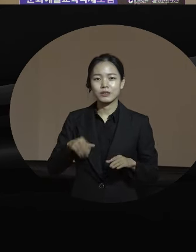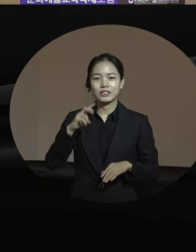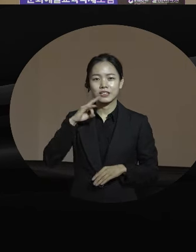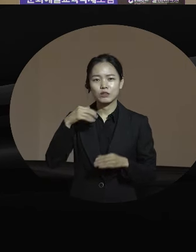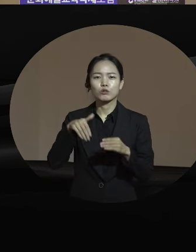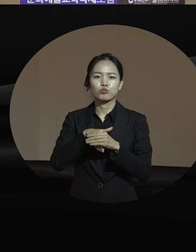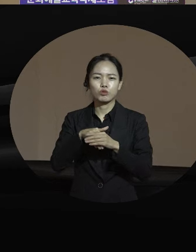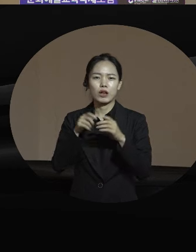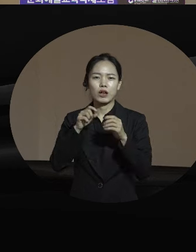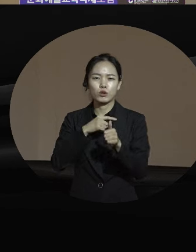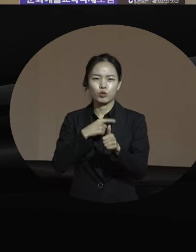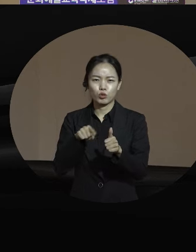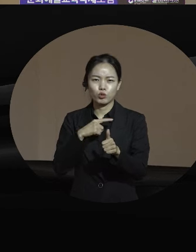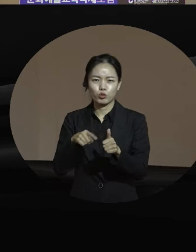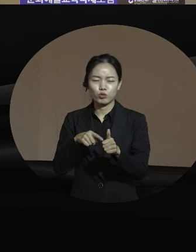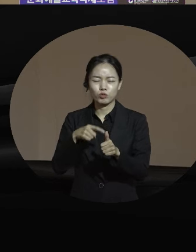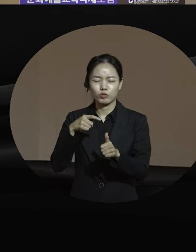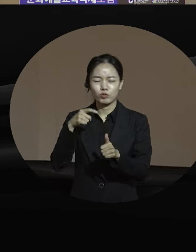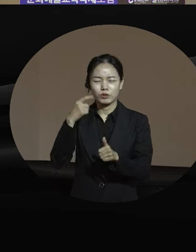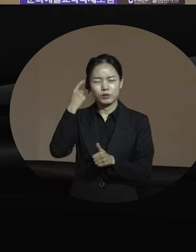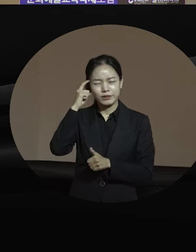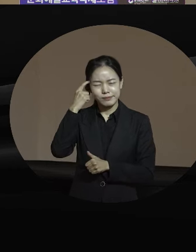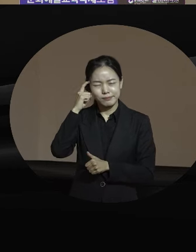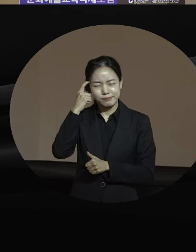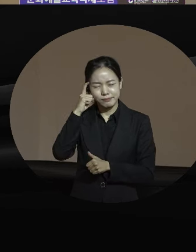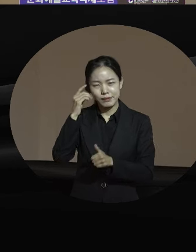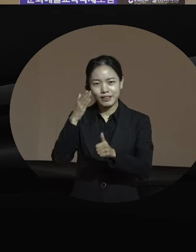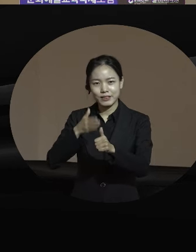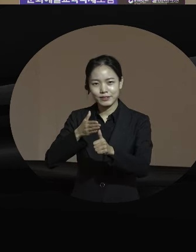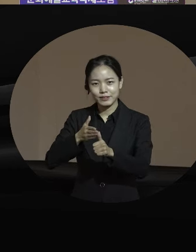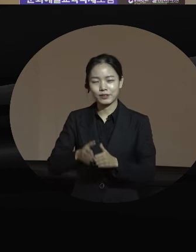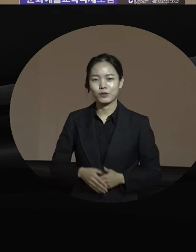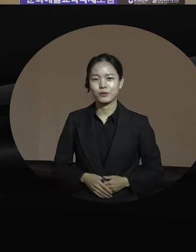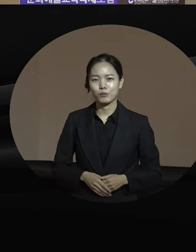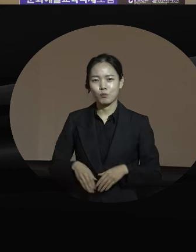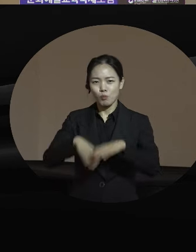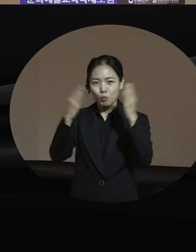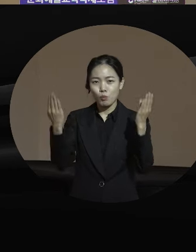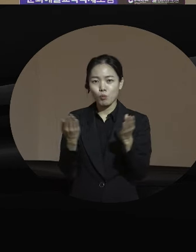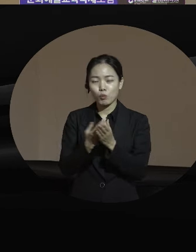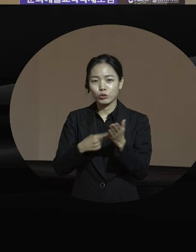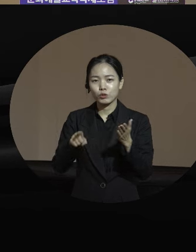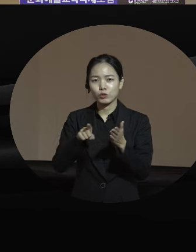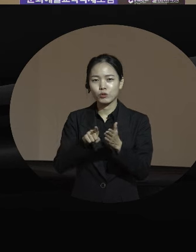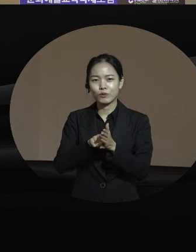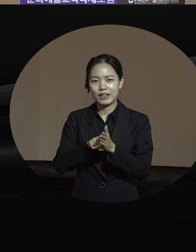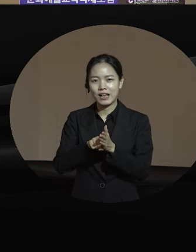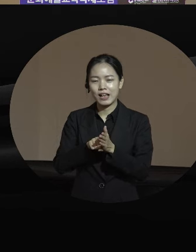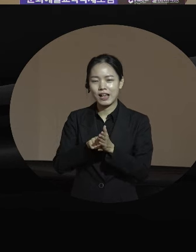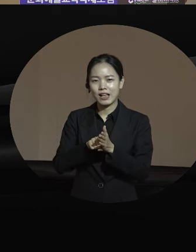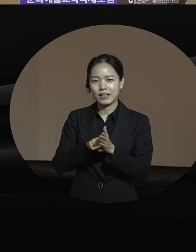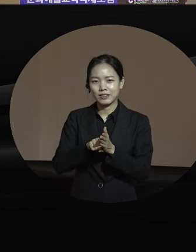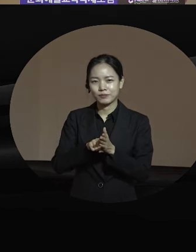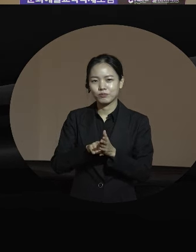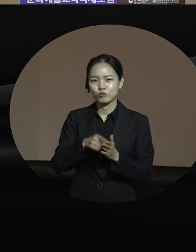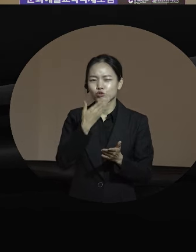in building resilient, just, and sustainable futures for all. Thank you very much.